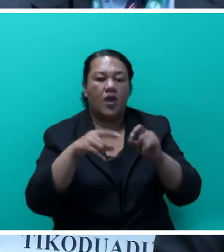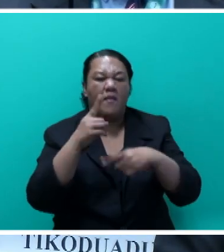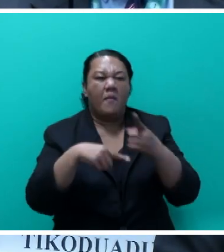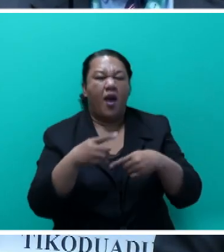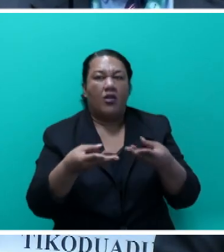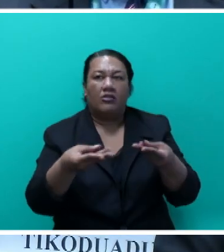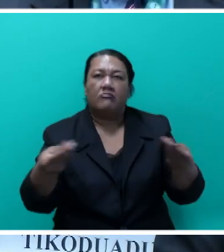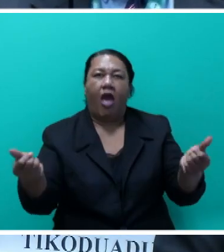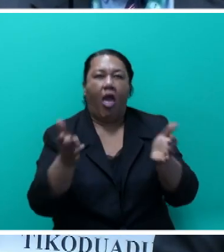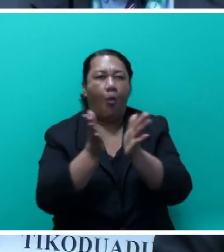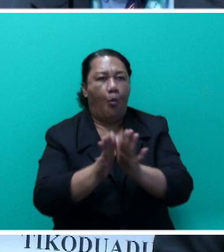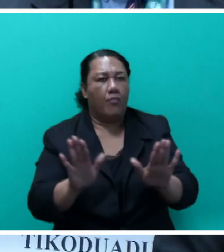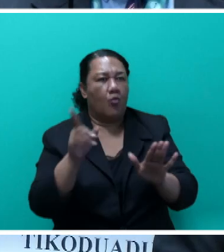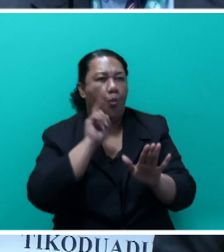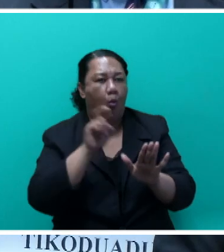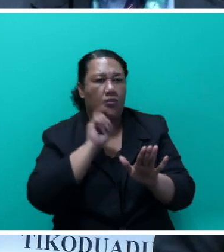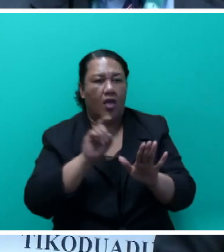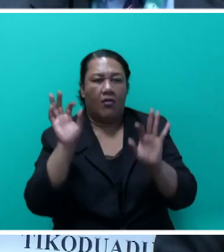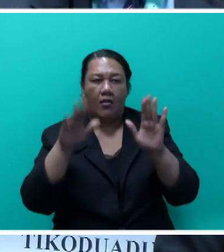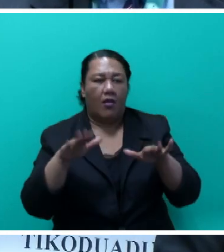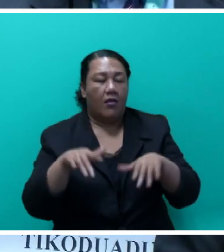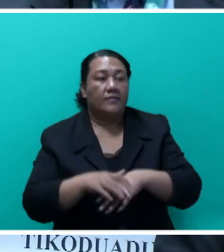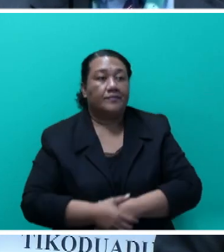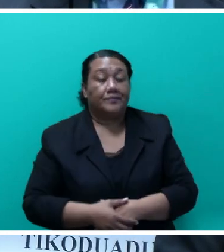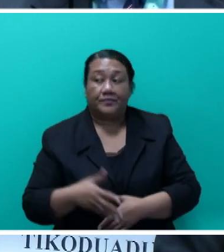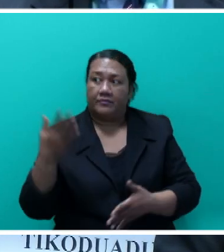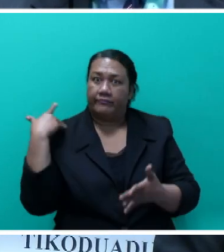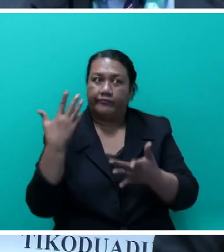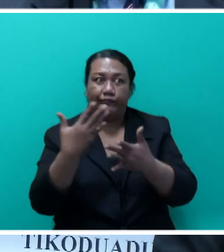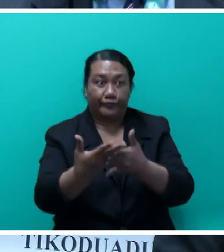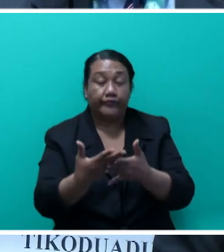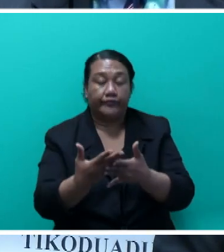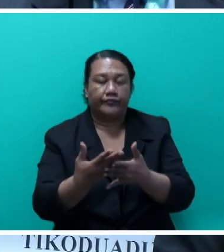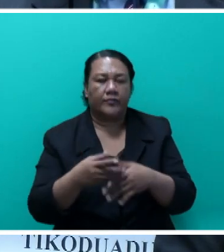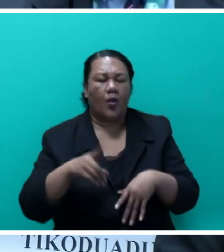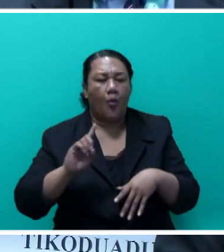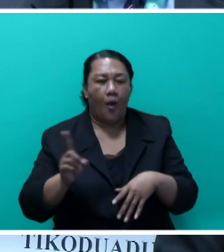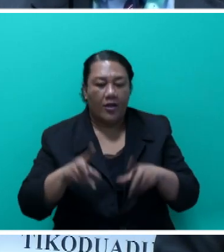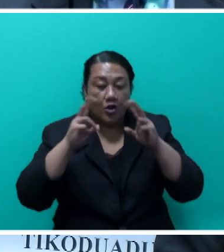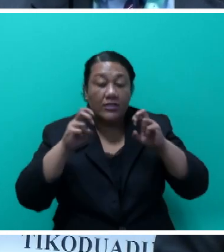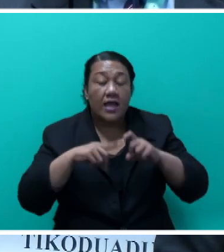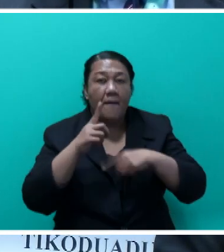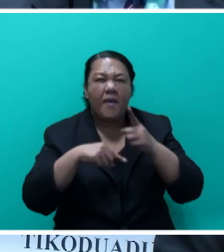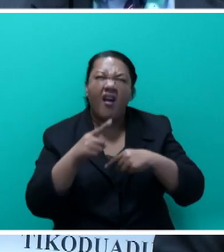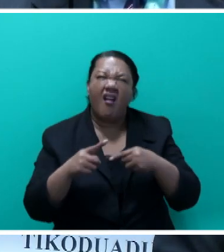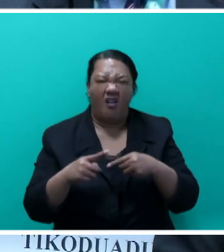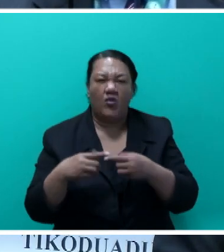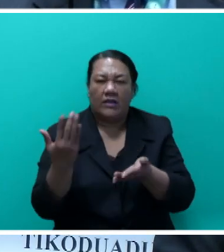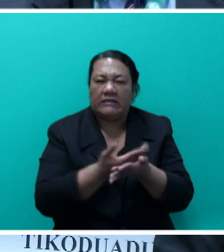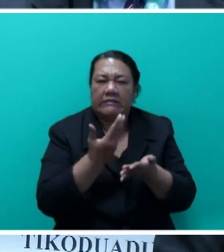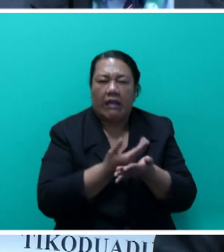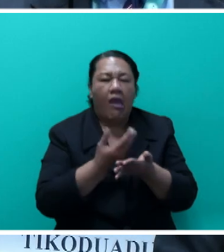months, SRIF has intensified research in rainwater harvesting and surface water